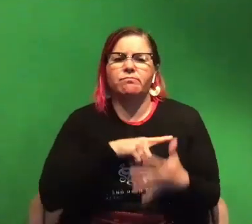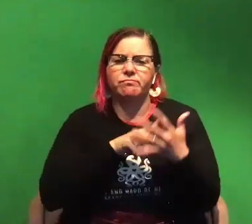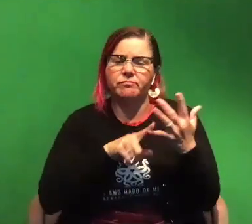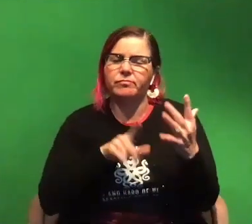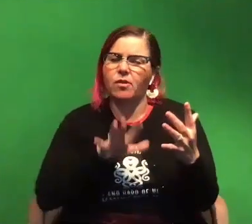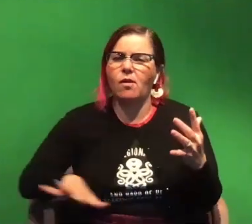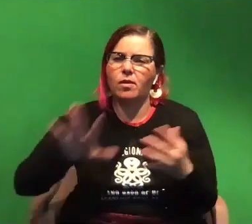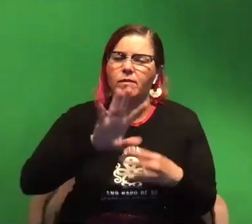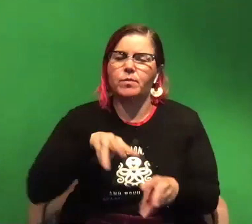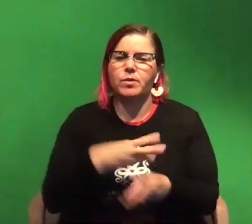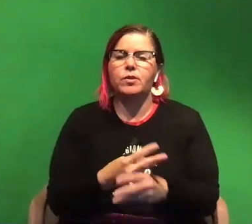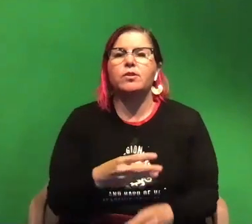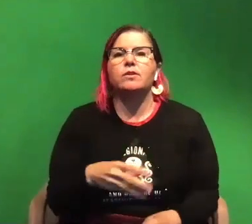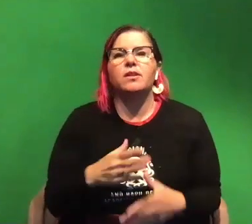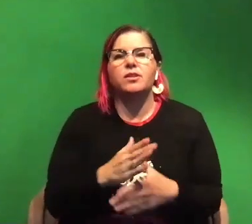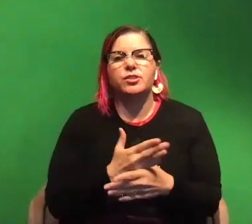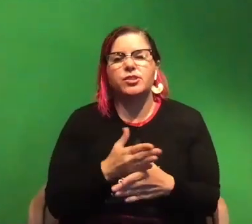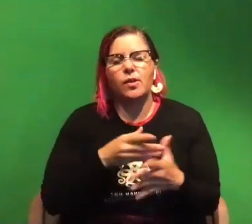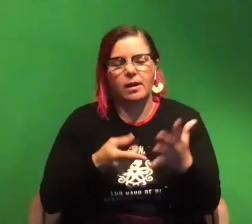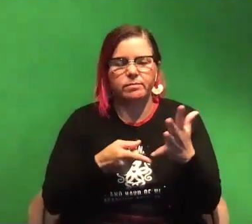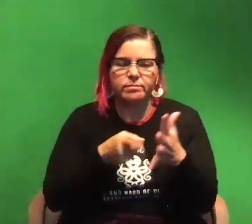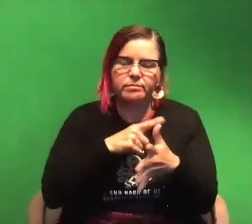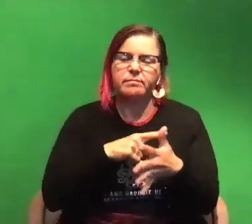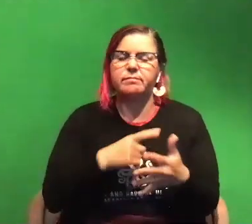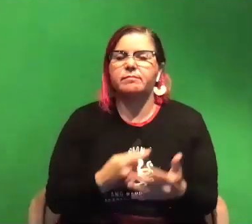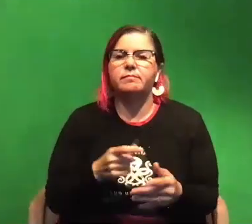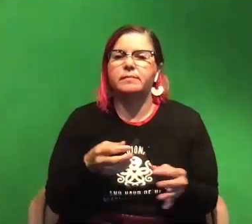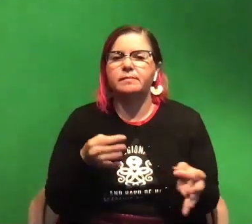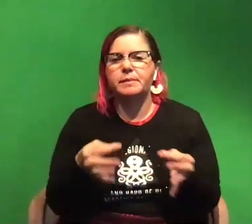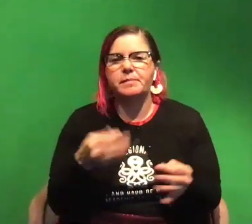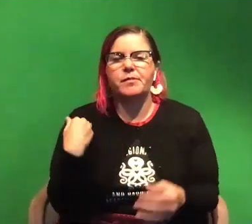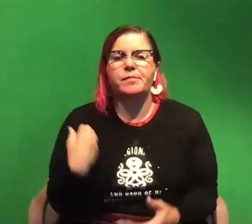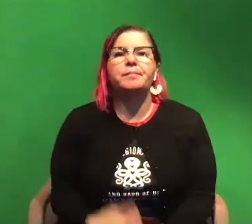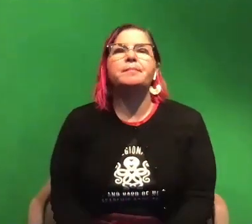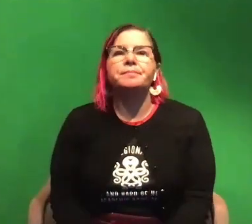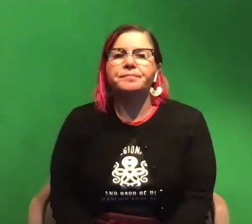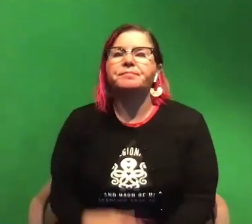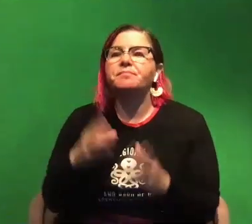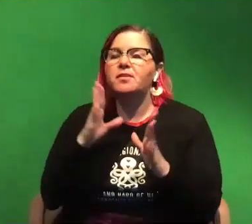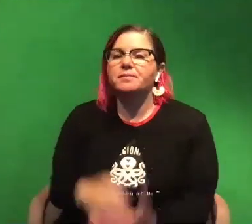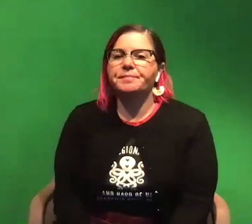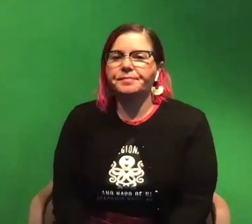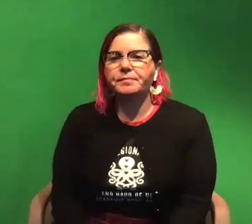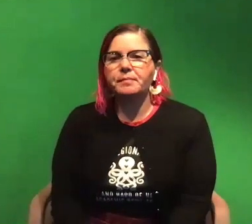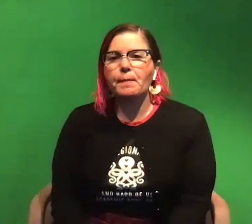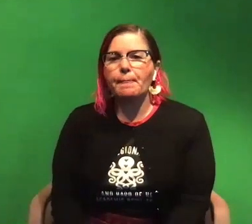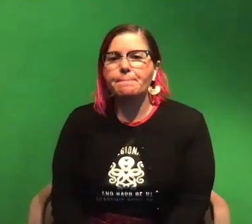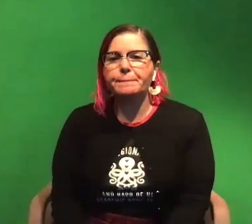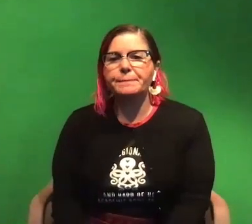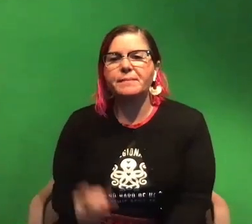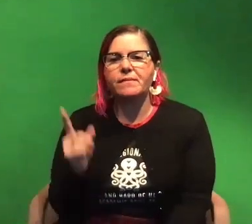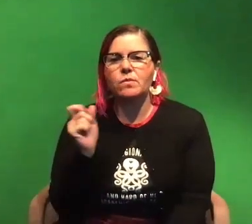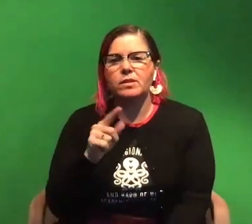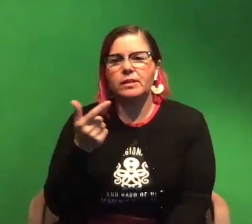and they all share those main criteria that I mentioned earlier. Awesome. So here is a question from